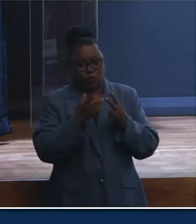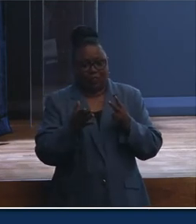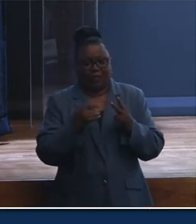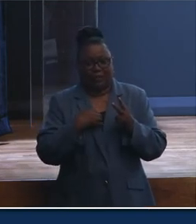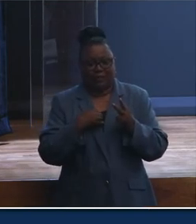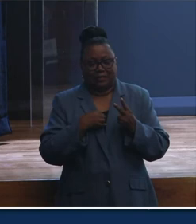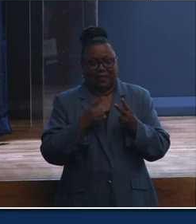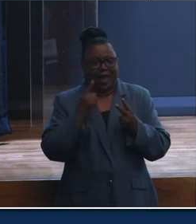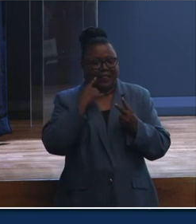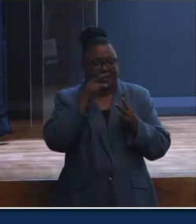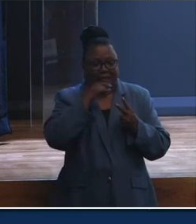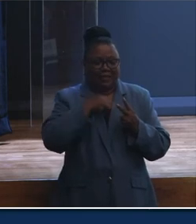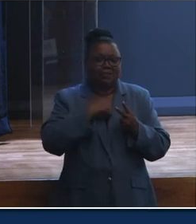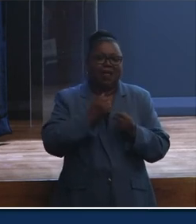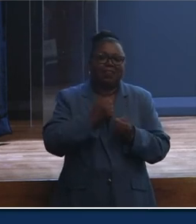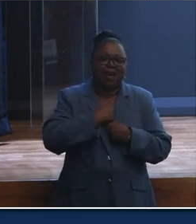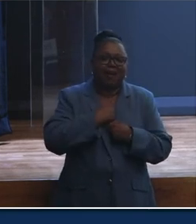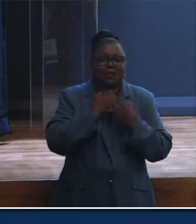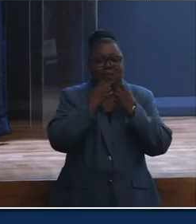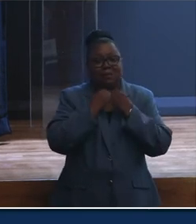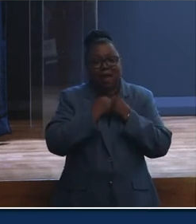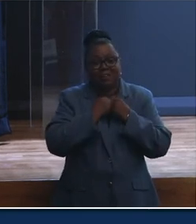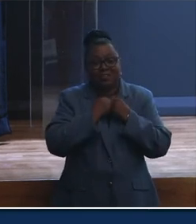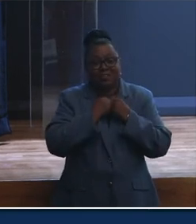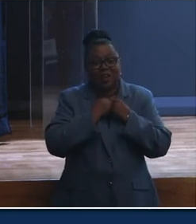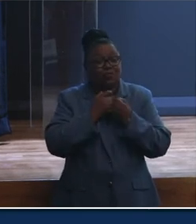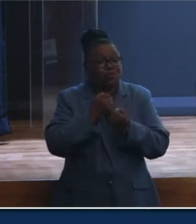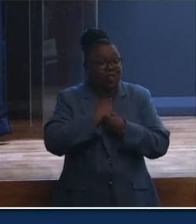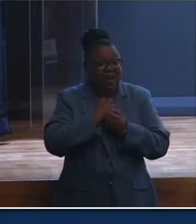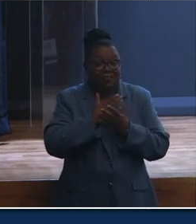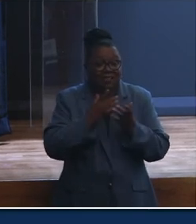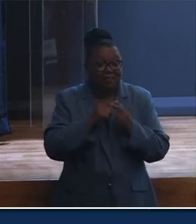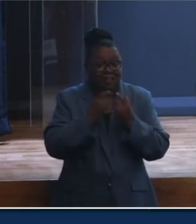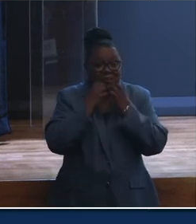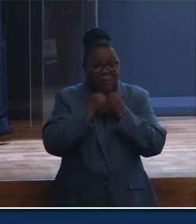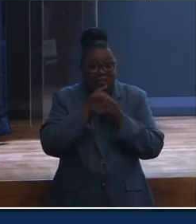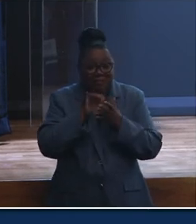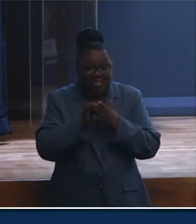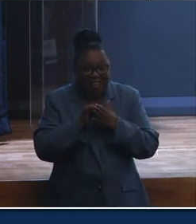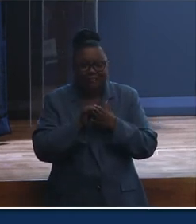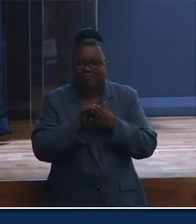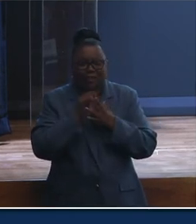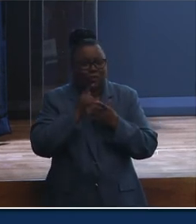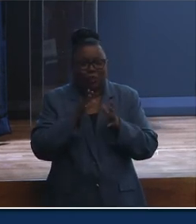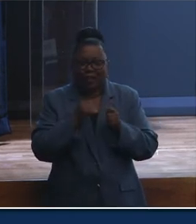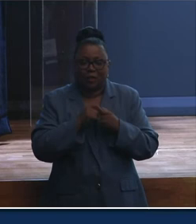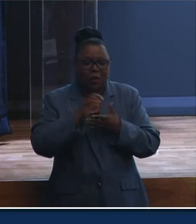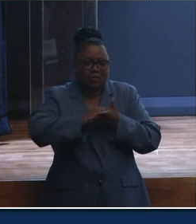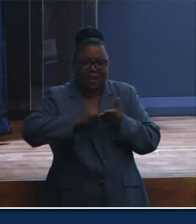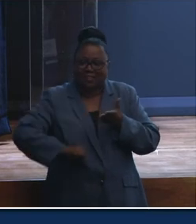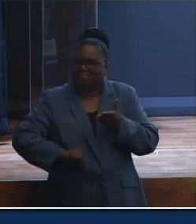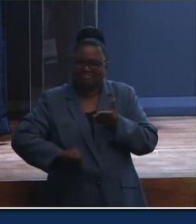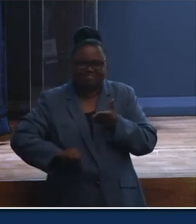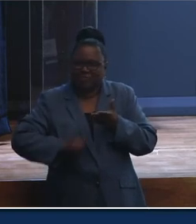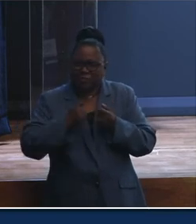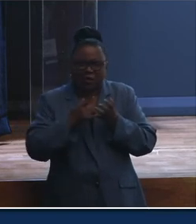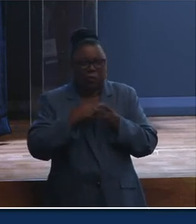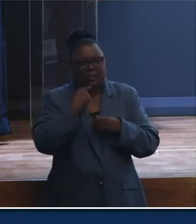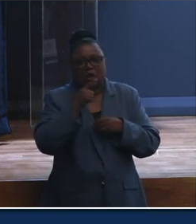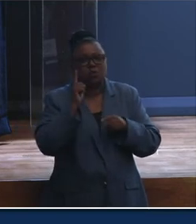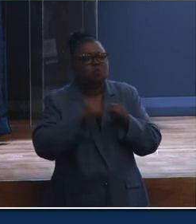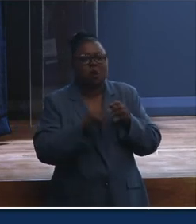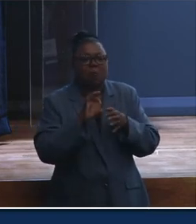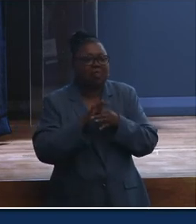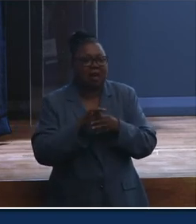I'm trying to look at the kids. It's my love and my passion. If you love something and you're passionate about it, don't let anyone take that away from you. Don't let anyone tell you